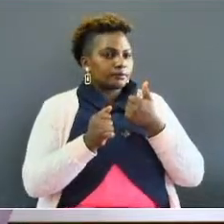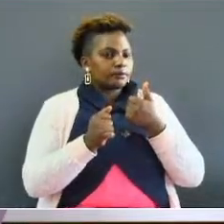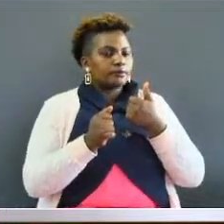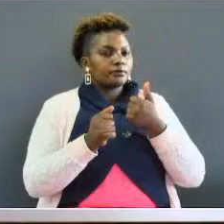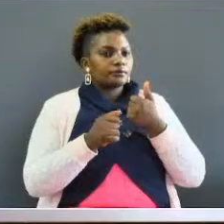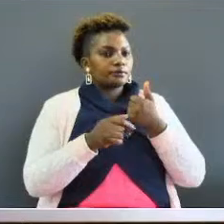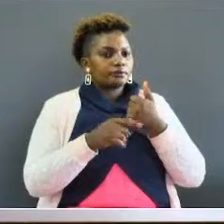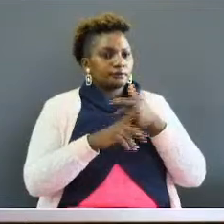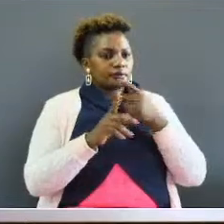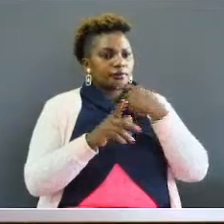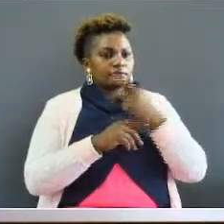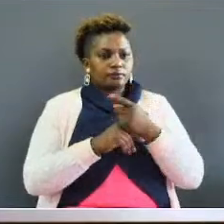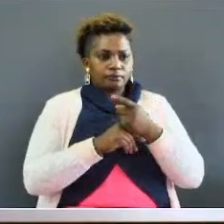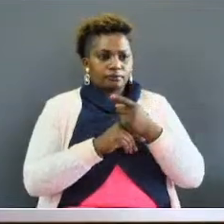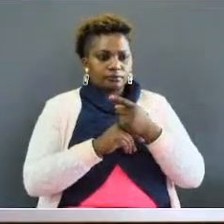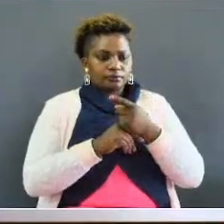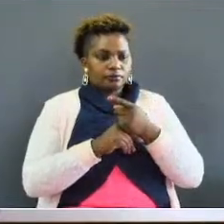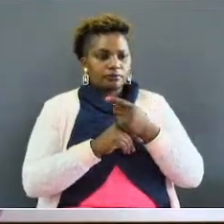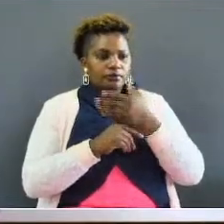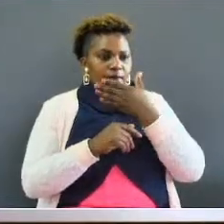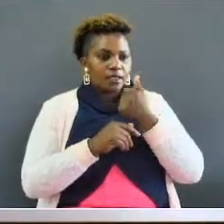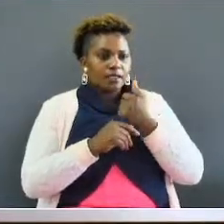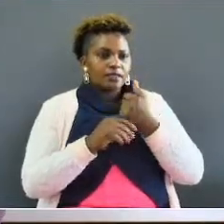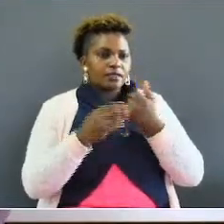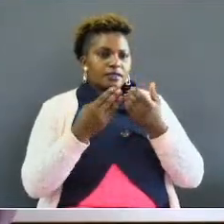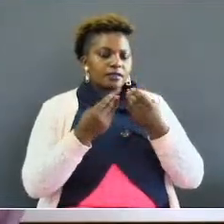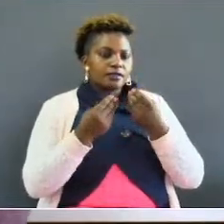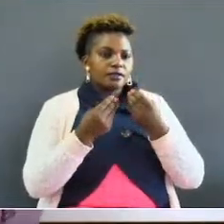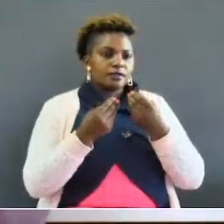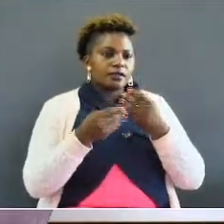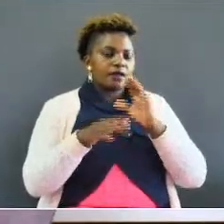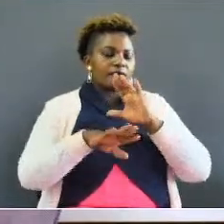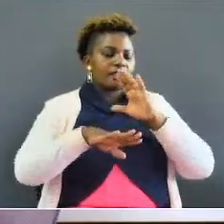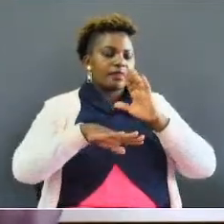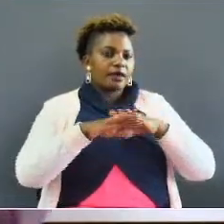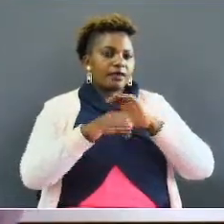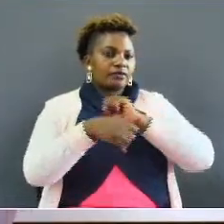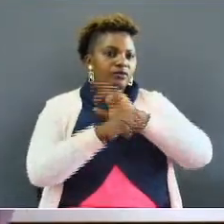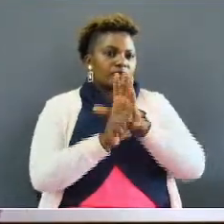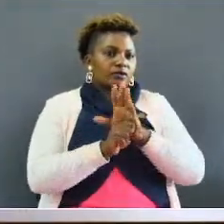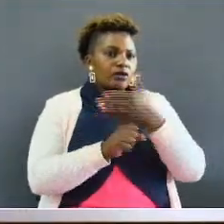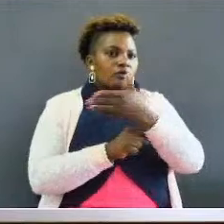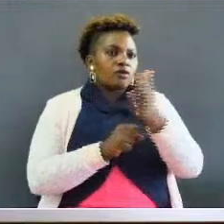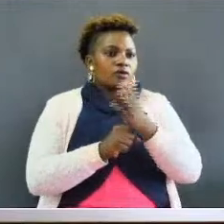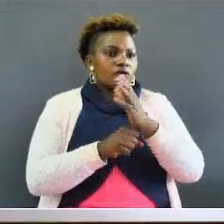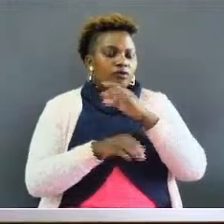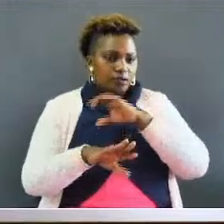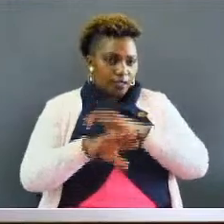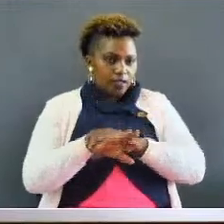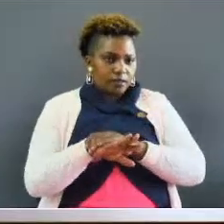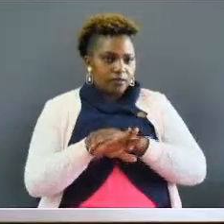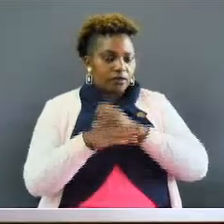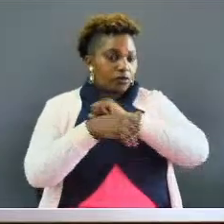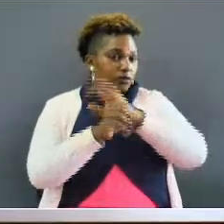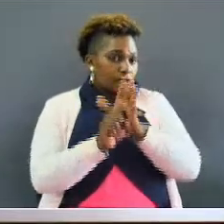embolism that we have been told, it is much rare than from the coronavirus. Those who get the